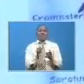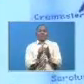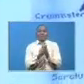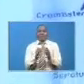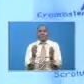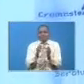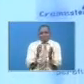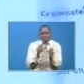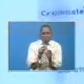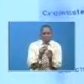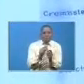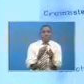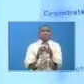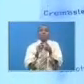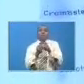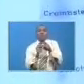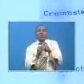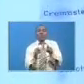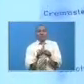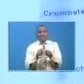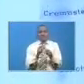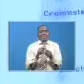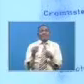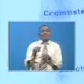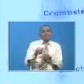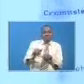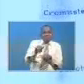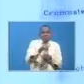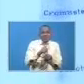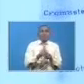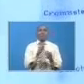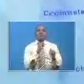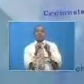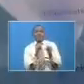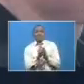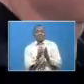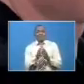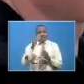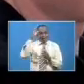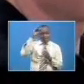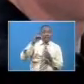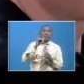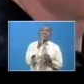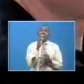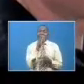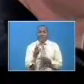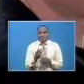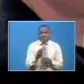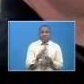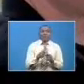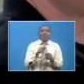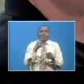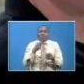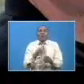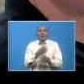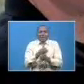at the smaller end of the spectrum were also more likely, according to interviews with the man and the mother, to be more